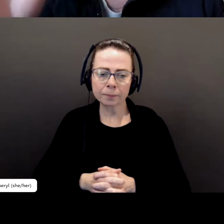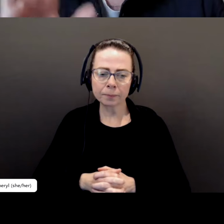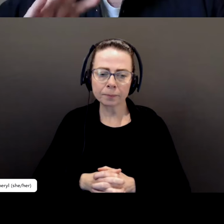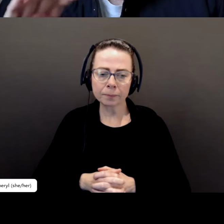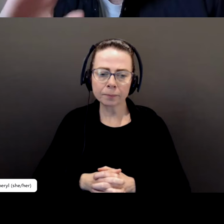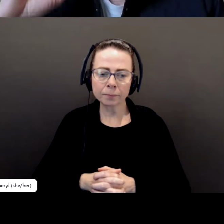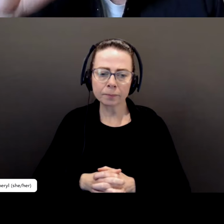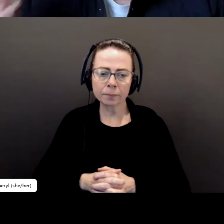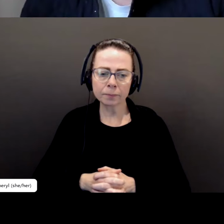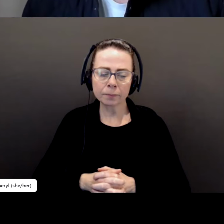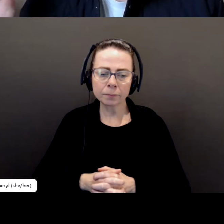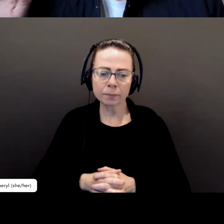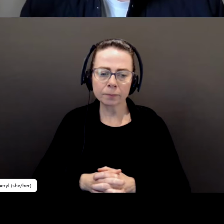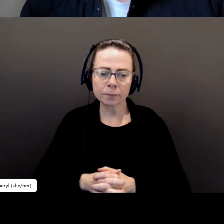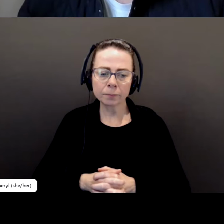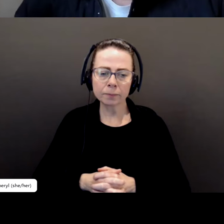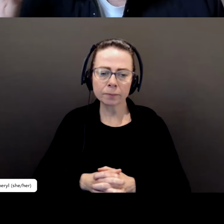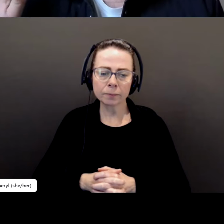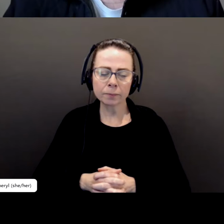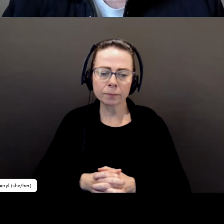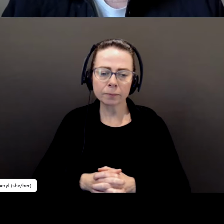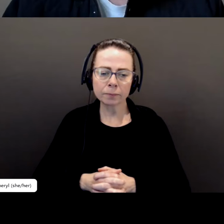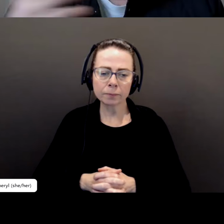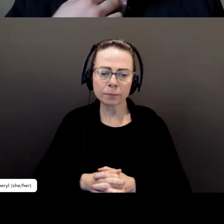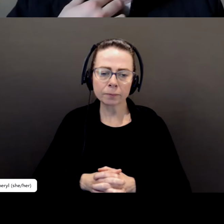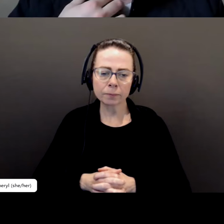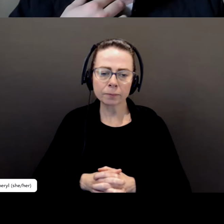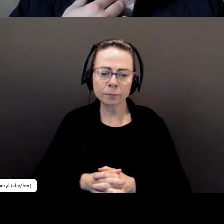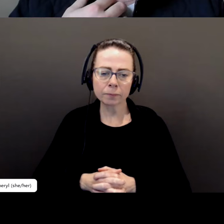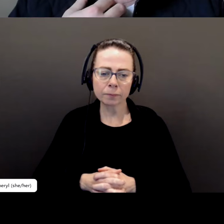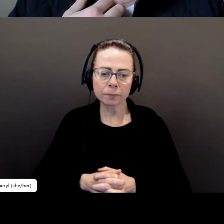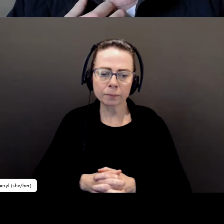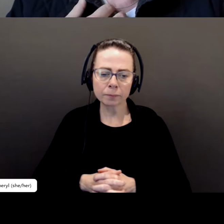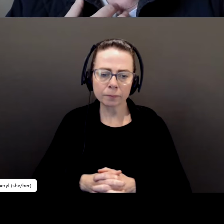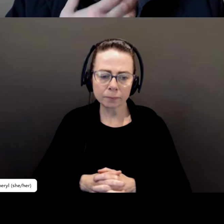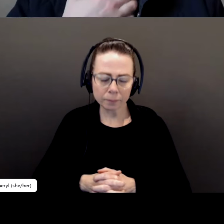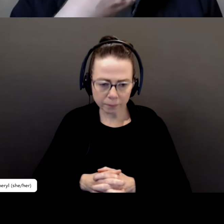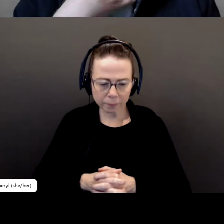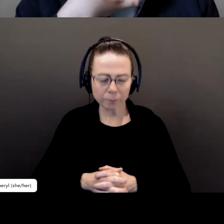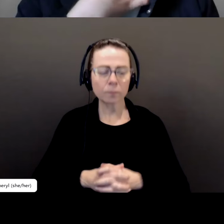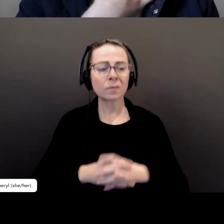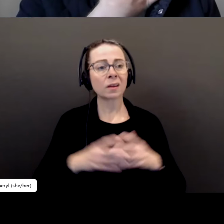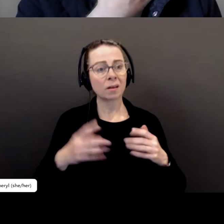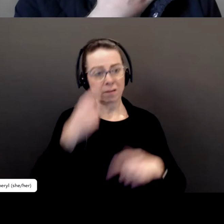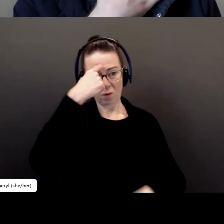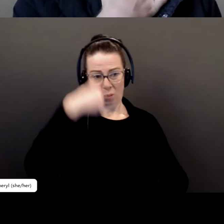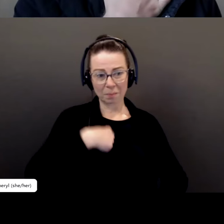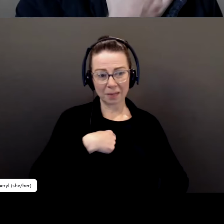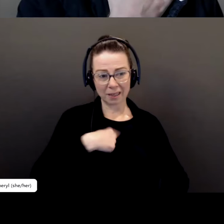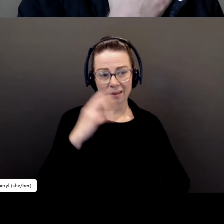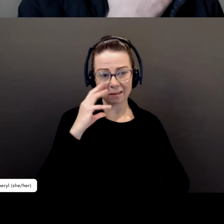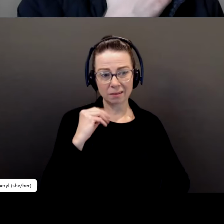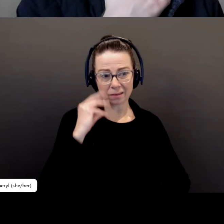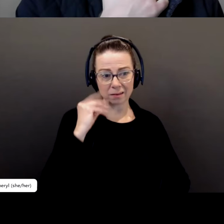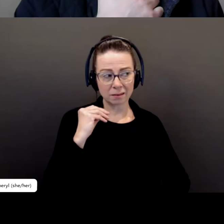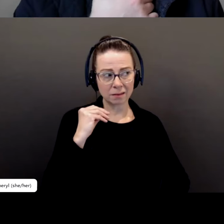able to, the fraud was more sophisticated in that the bank didn't know that they were taking my money. So even I still don't